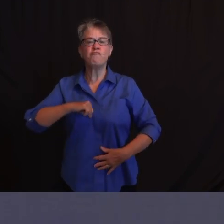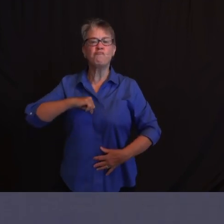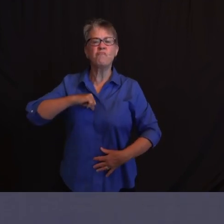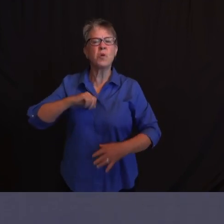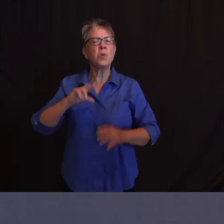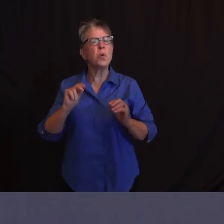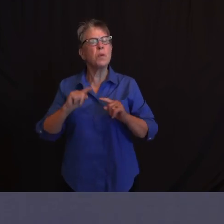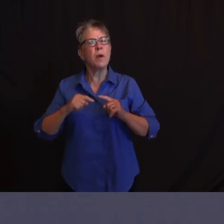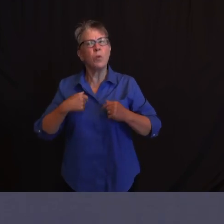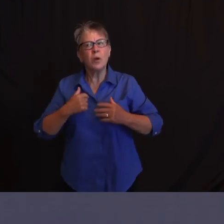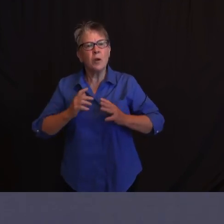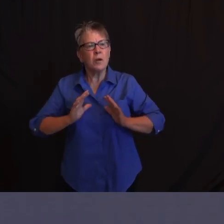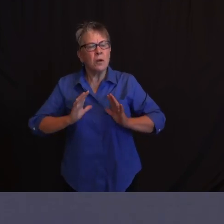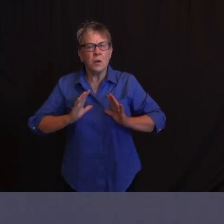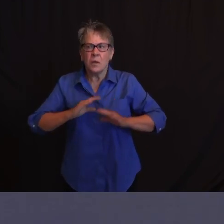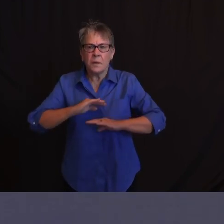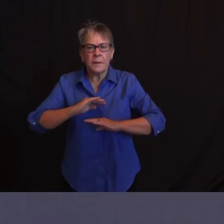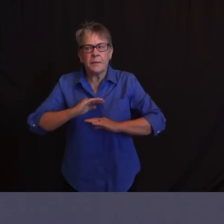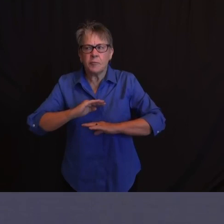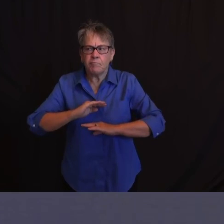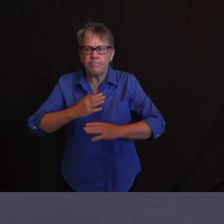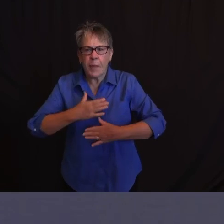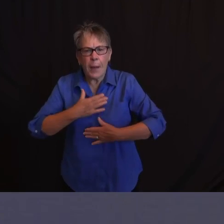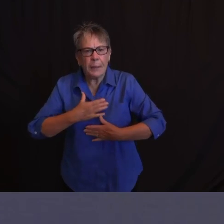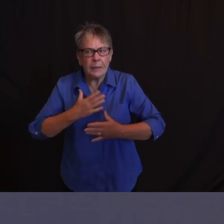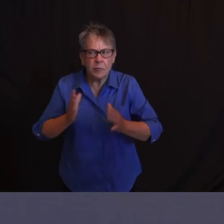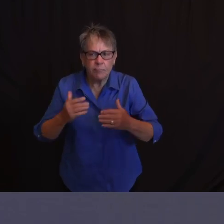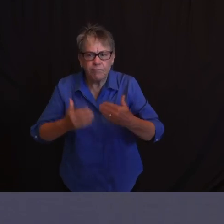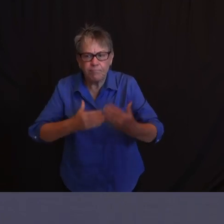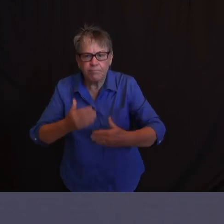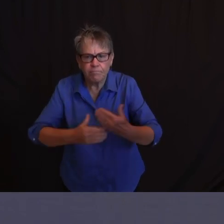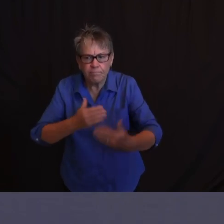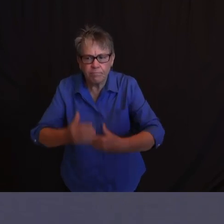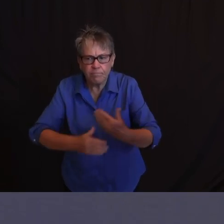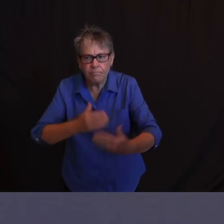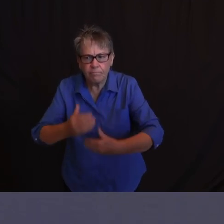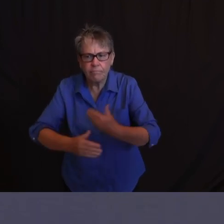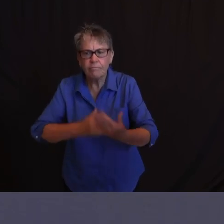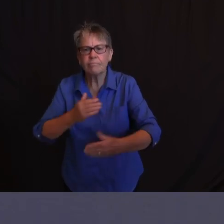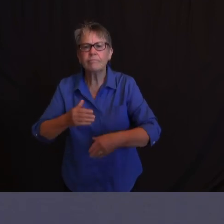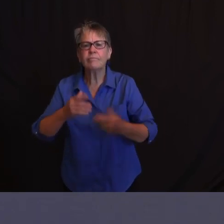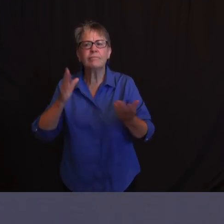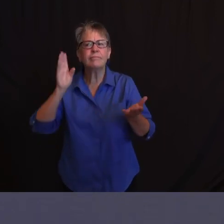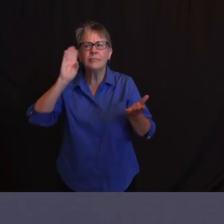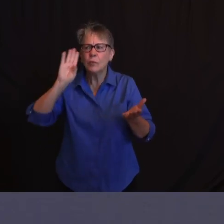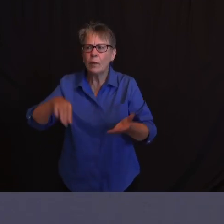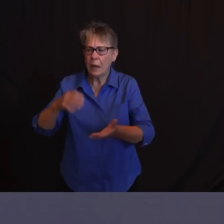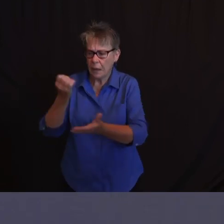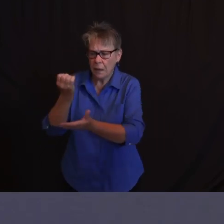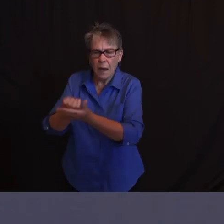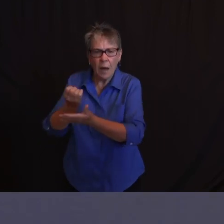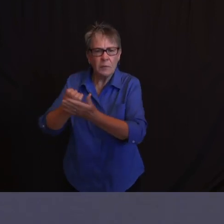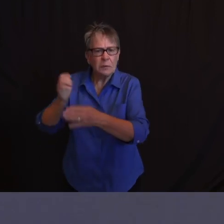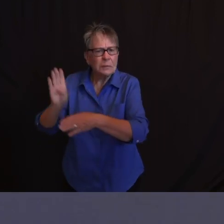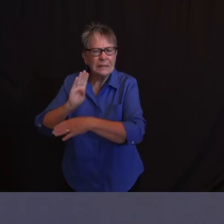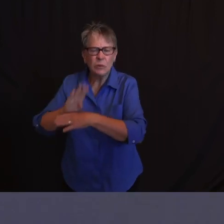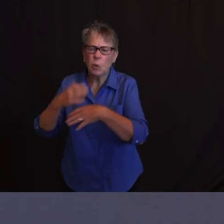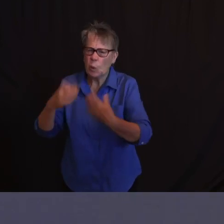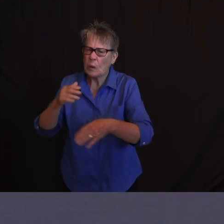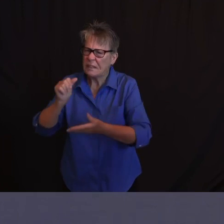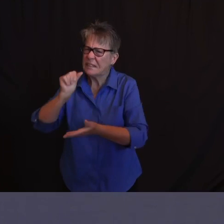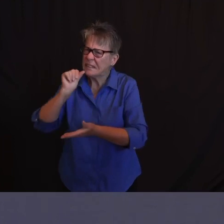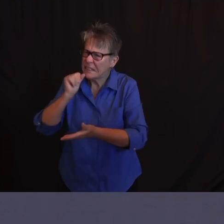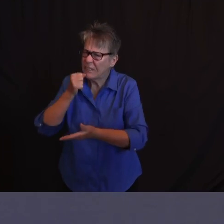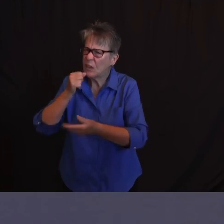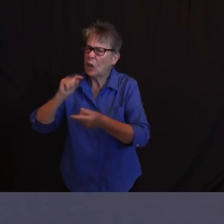as painful as it is, and I mentioned this, that the strain on the economic health of this state, on individuals, on small businesses, particularly